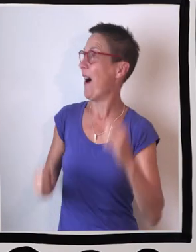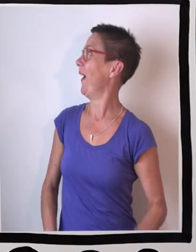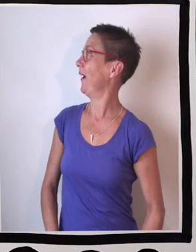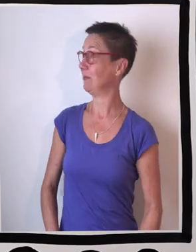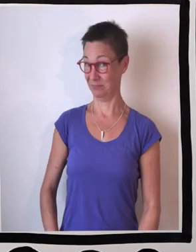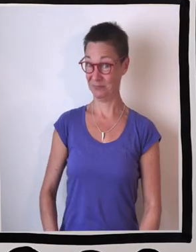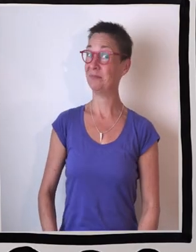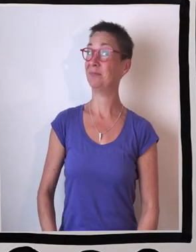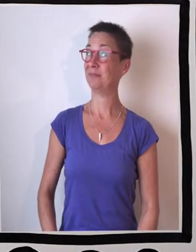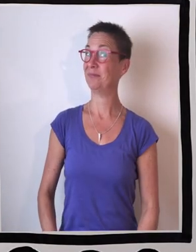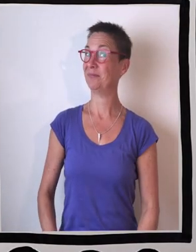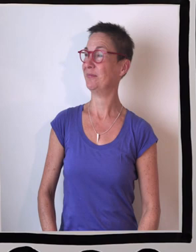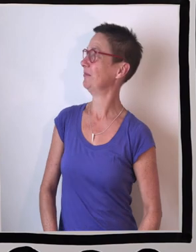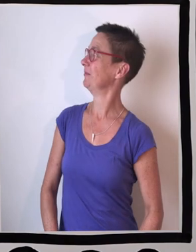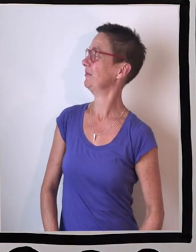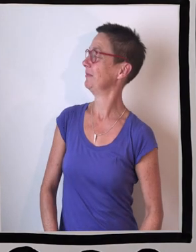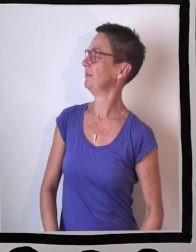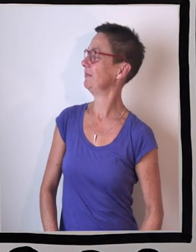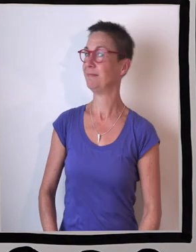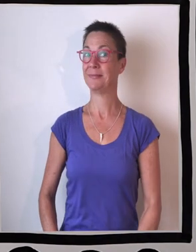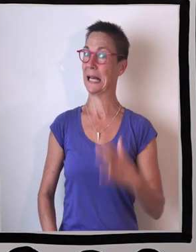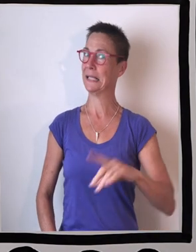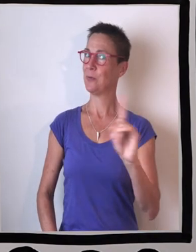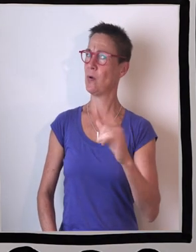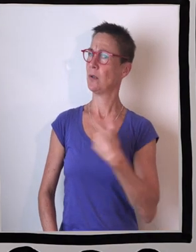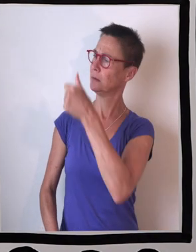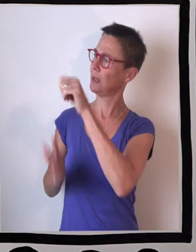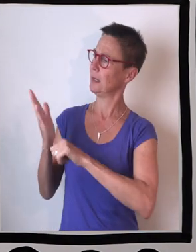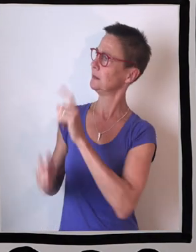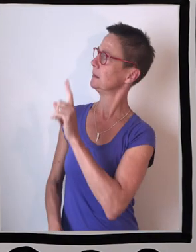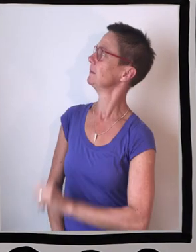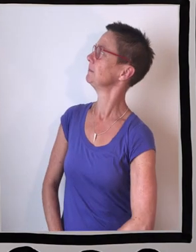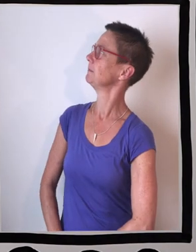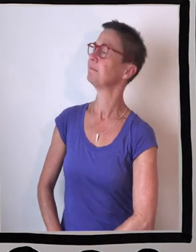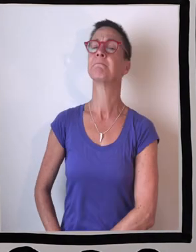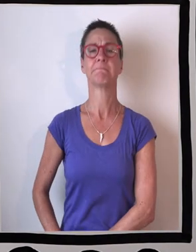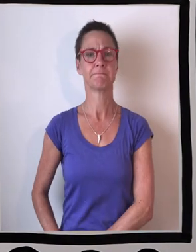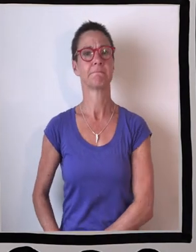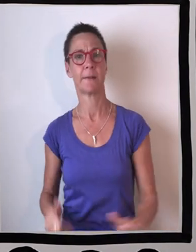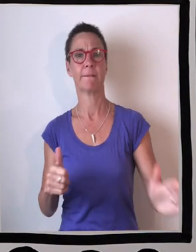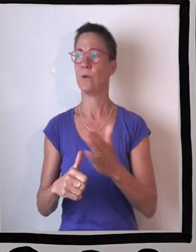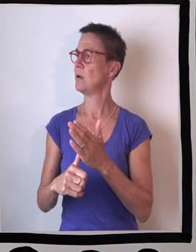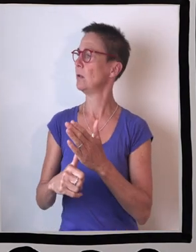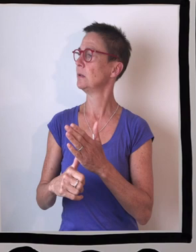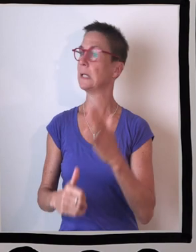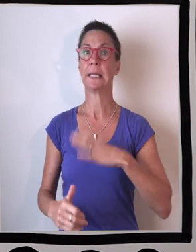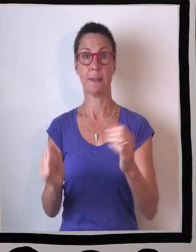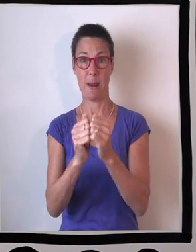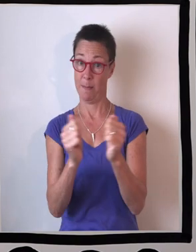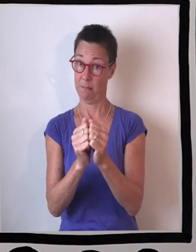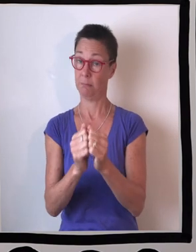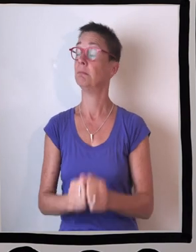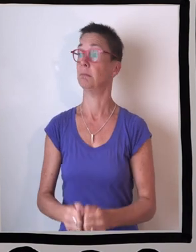woohoo! Cool. Okay, materials list please, Arji. Materials list. Firstly, we are going to need some